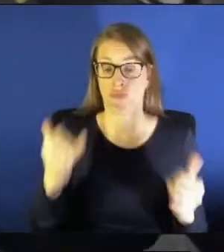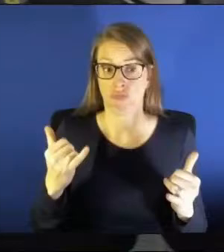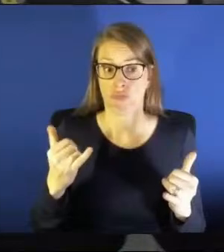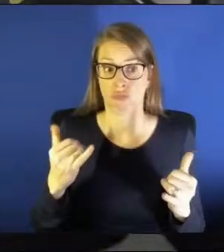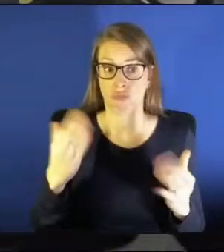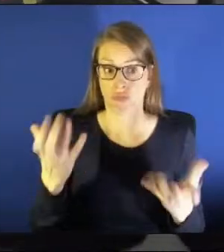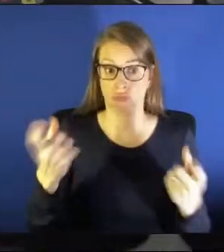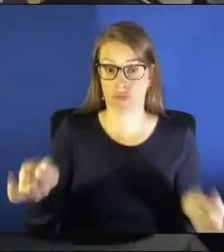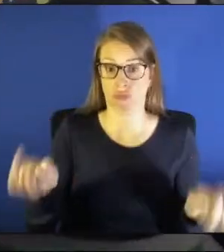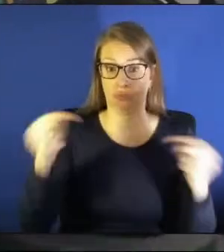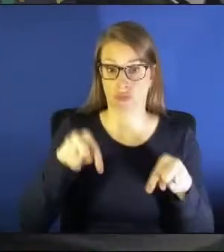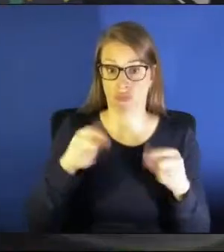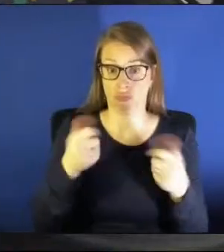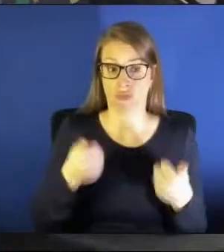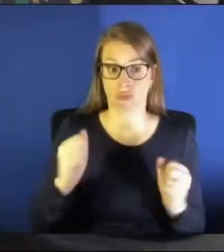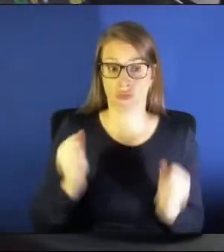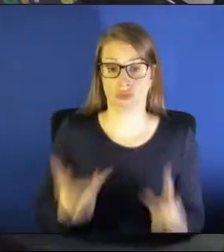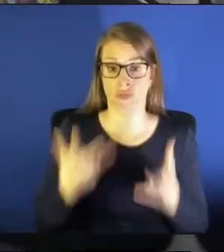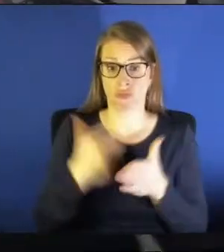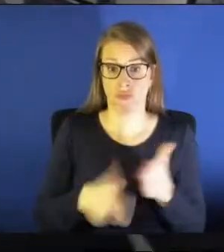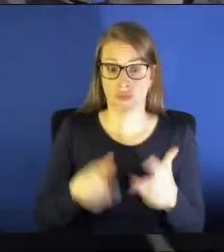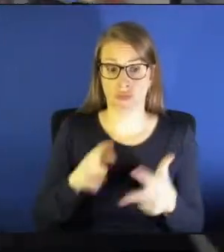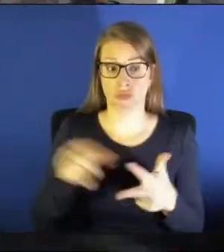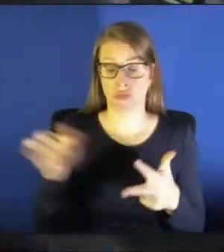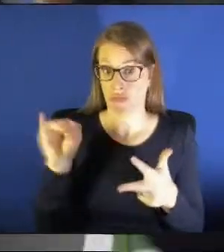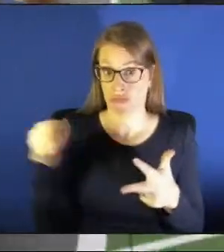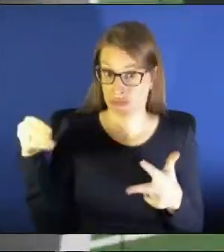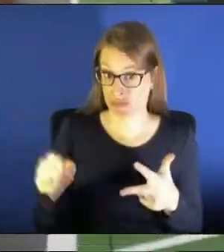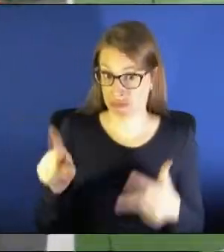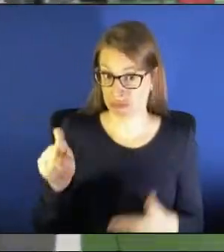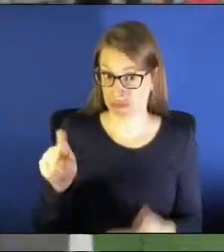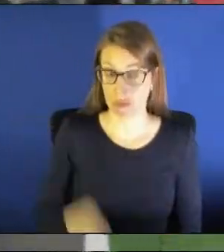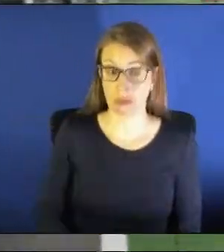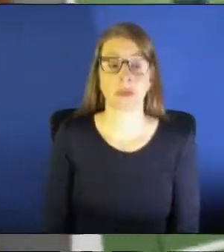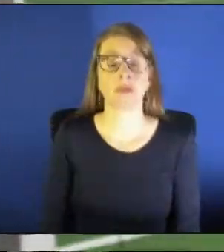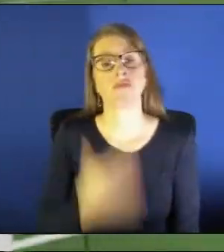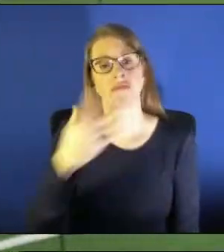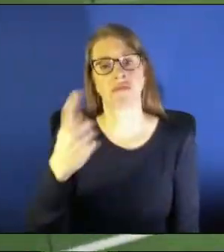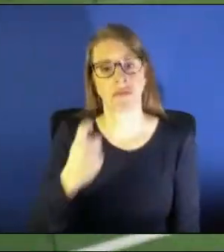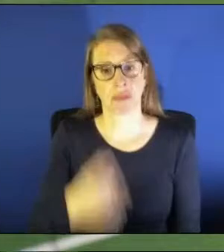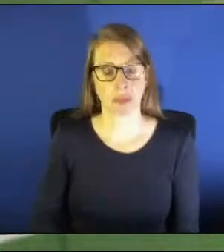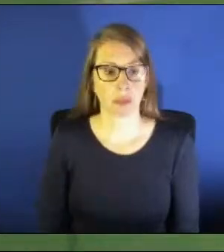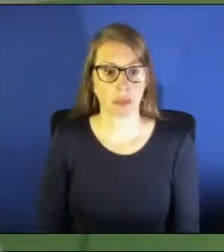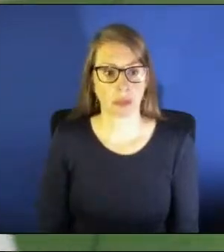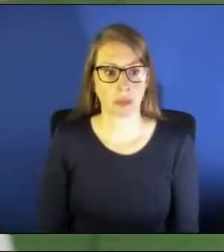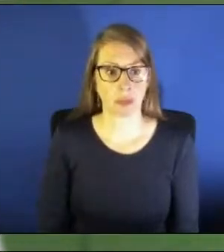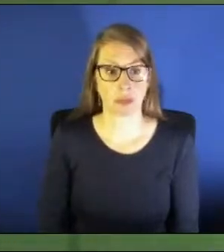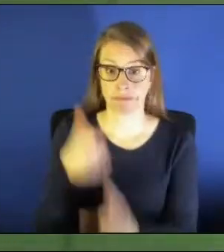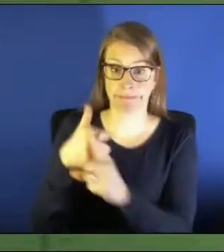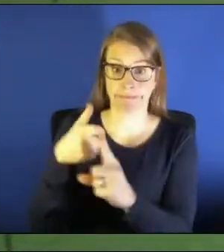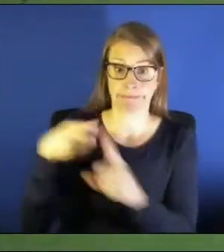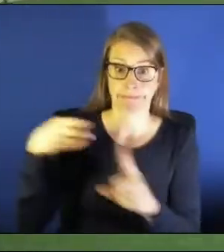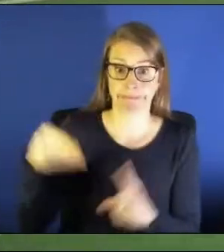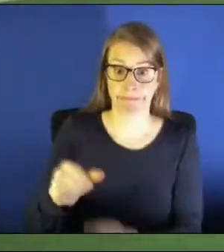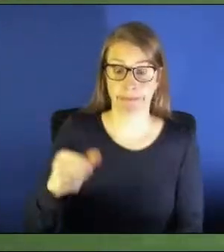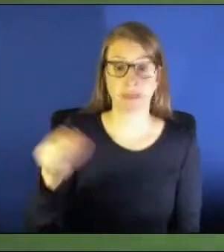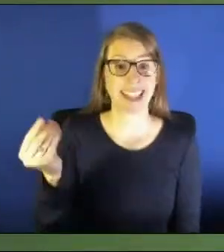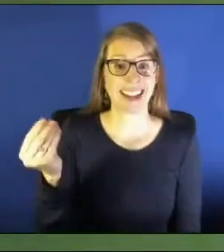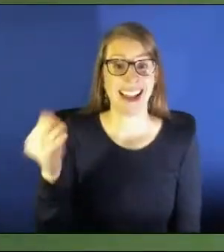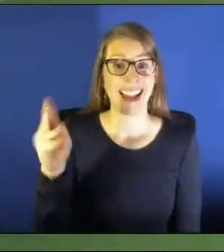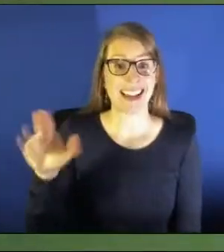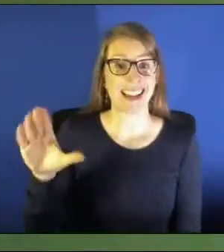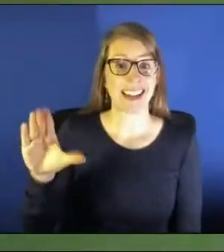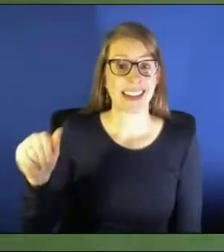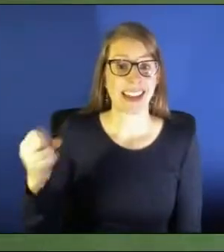Sure. How much does it cost? Does insurance cover it? That is great questions. This is a self-pay, cash-based service. We have